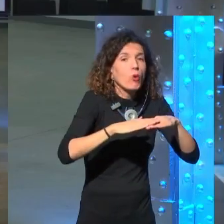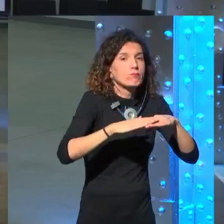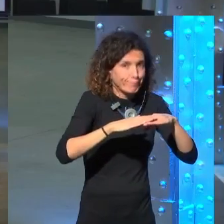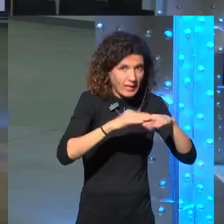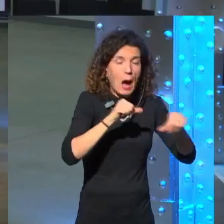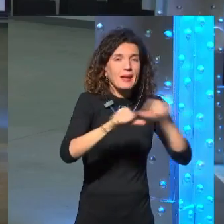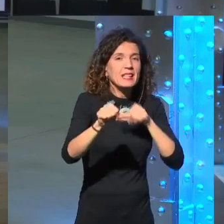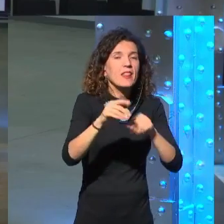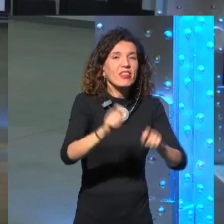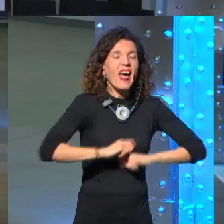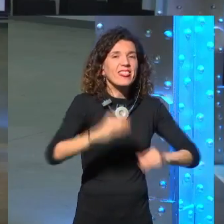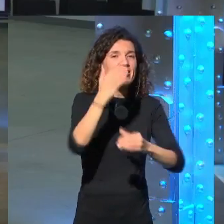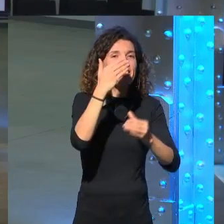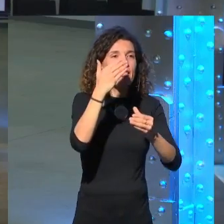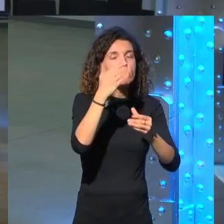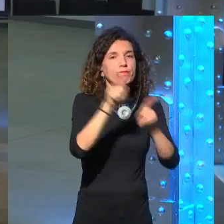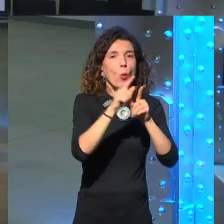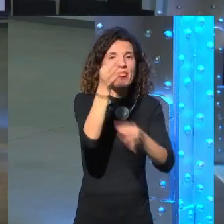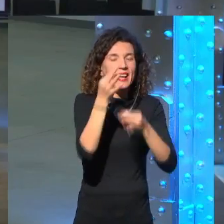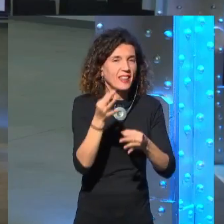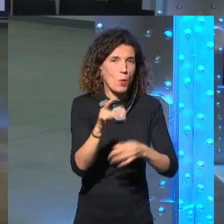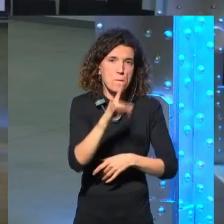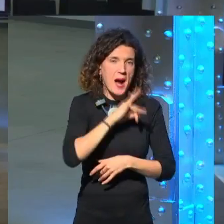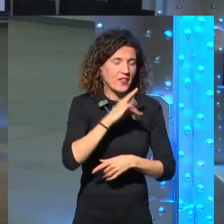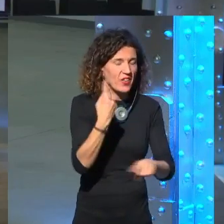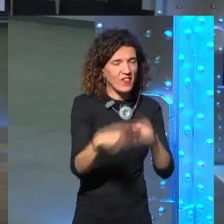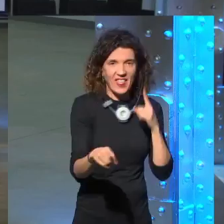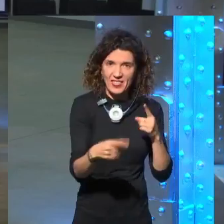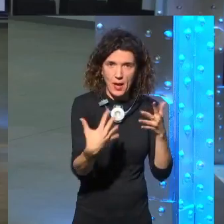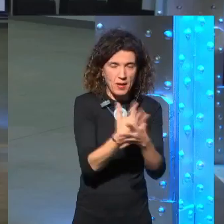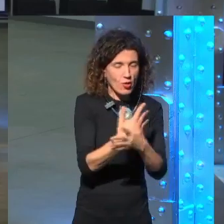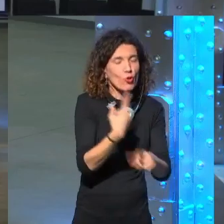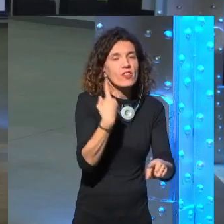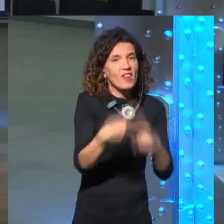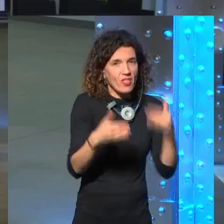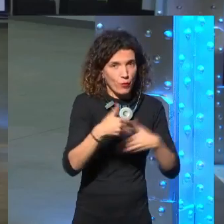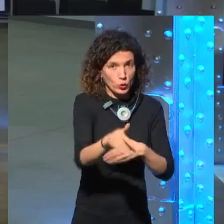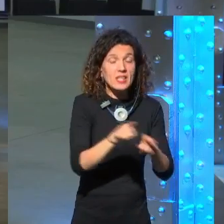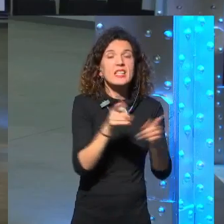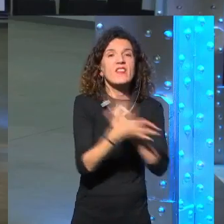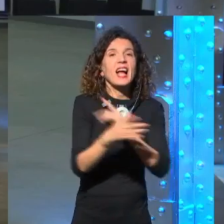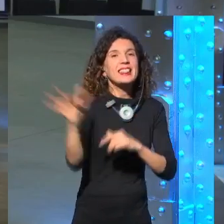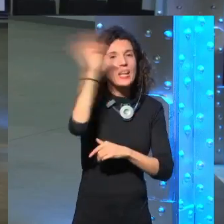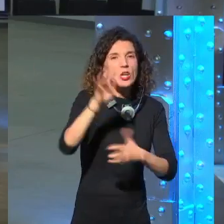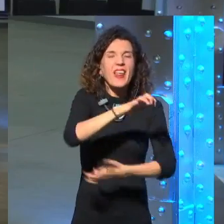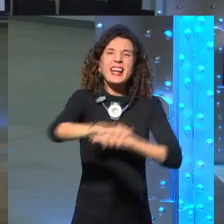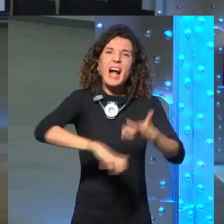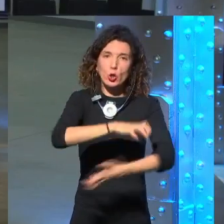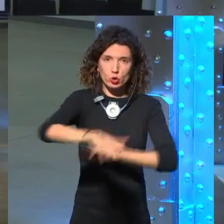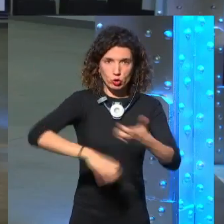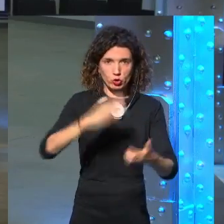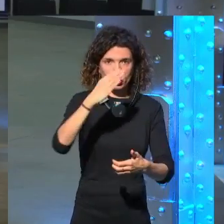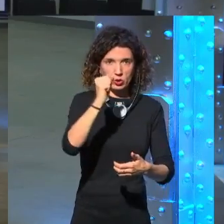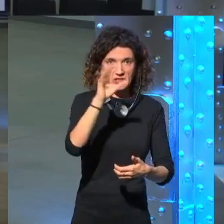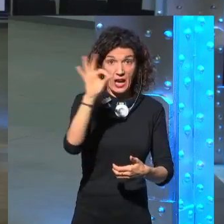prediction for the future. And this is the discovery of chaos theory. Chaos theory, its discovery in the 20th